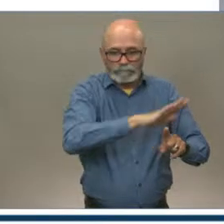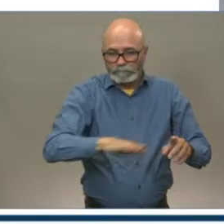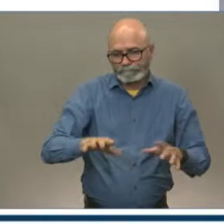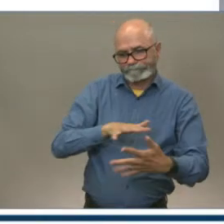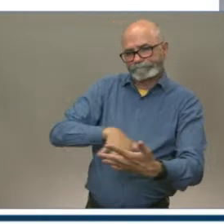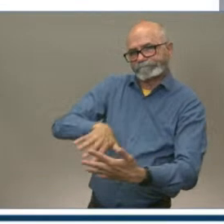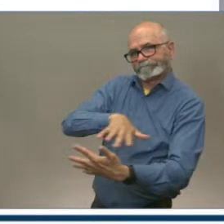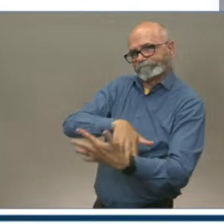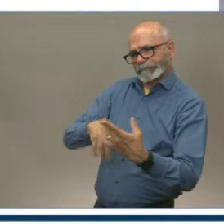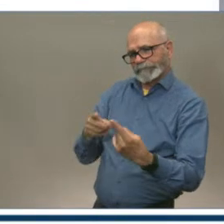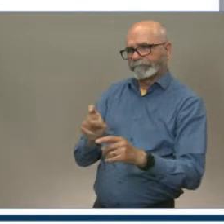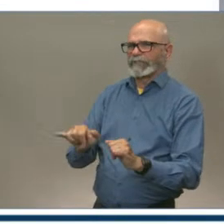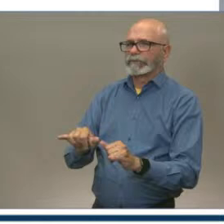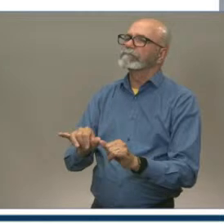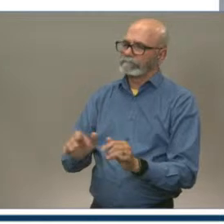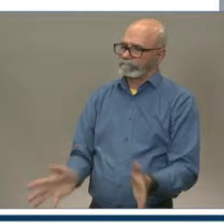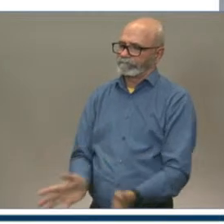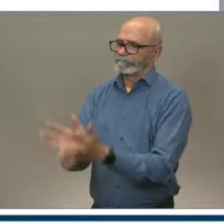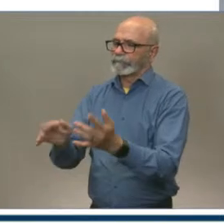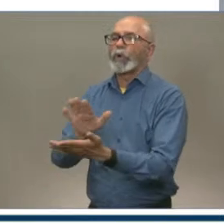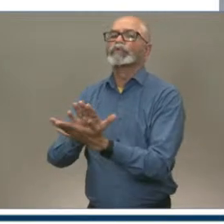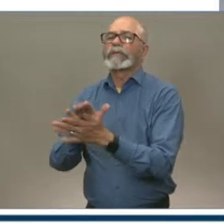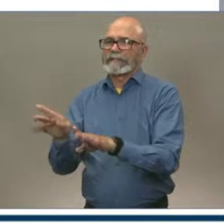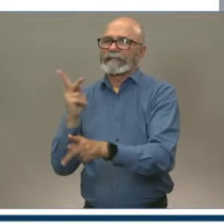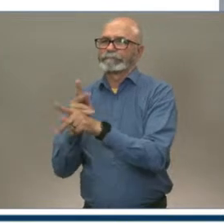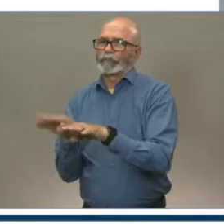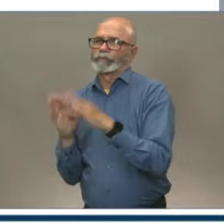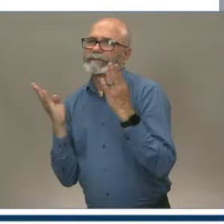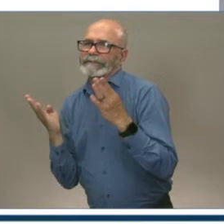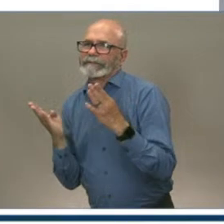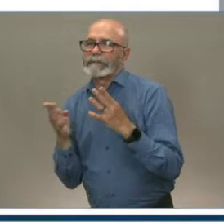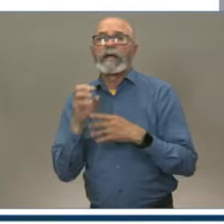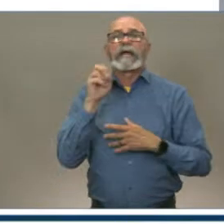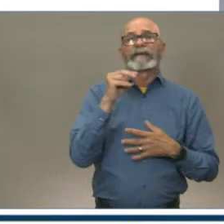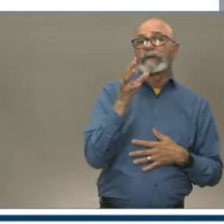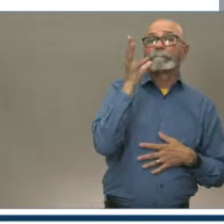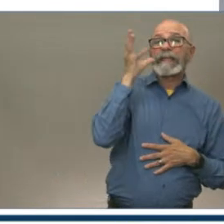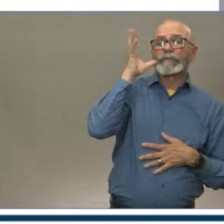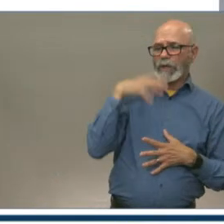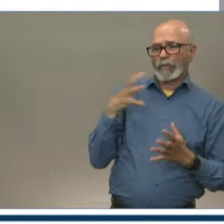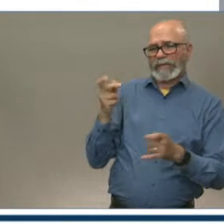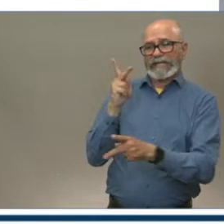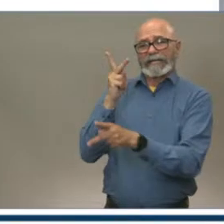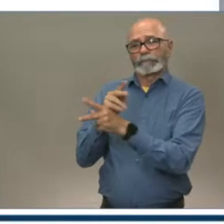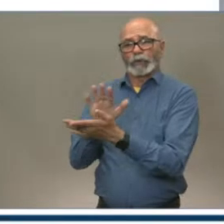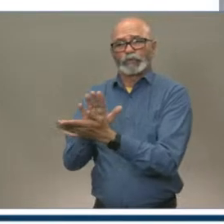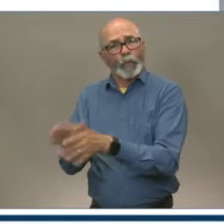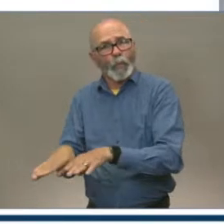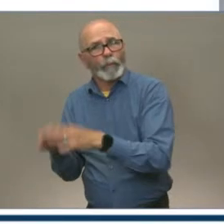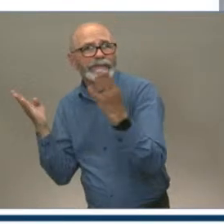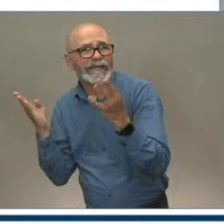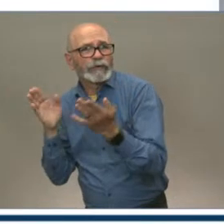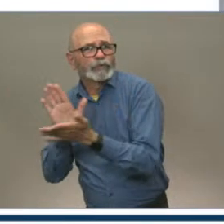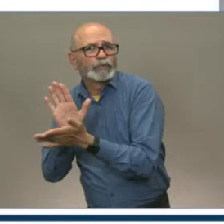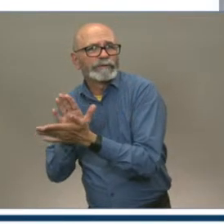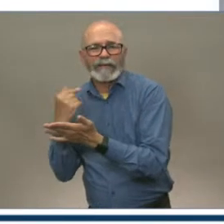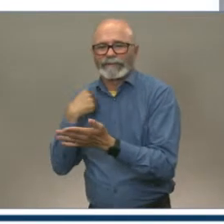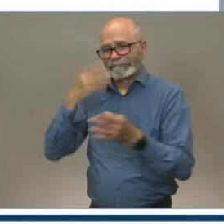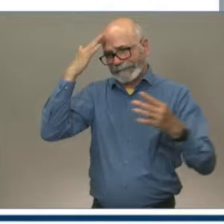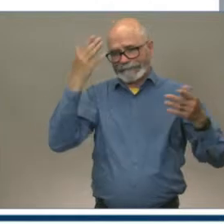and the parents that have said that they want their kids in school. We want to make sure that we're being reasonable and that we're